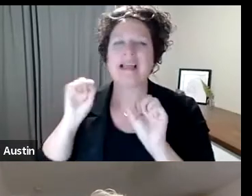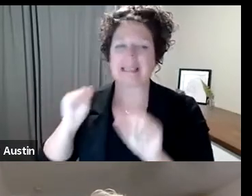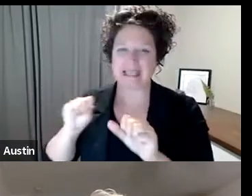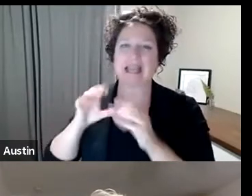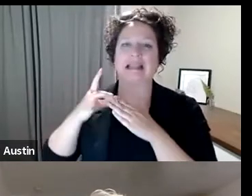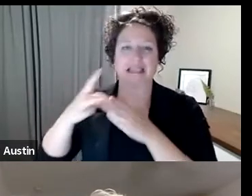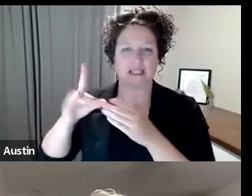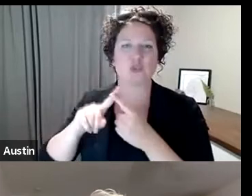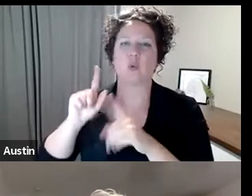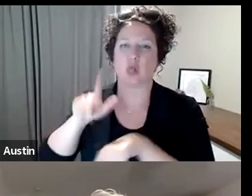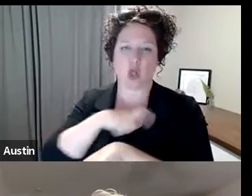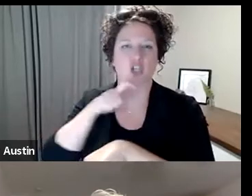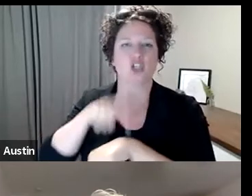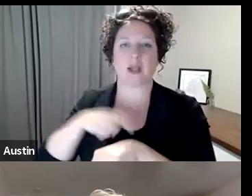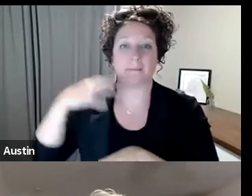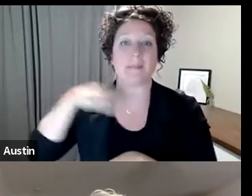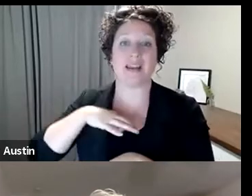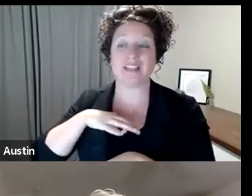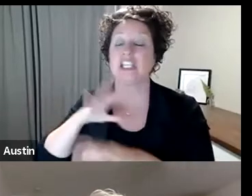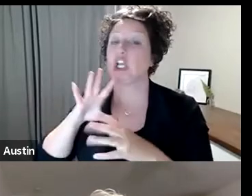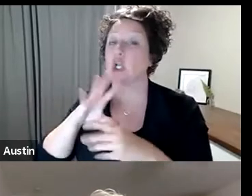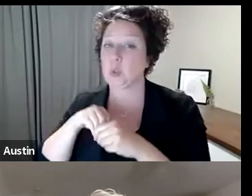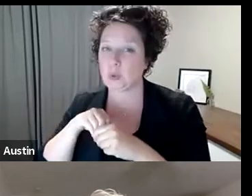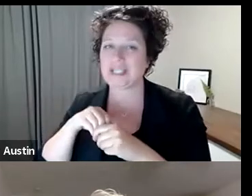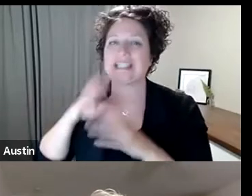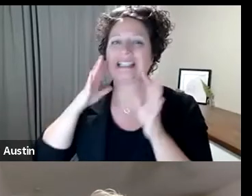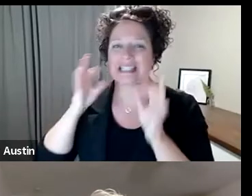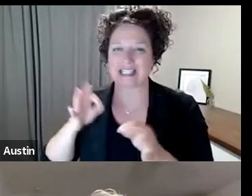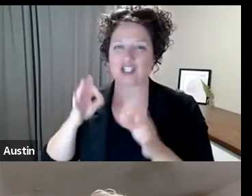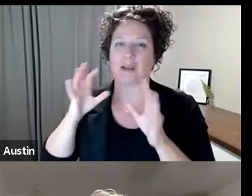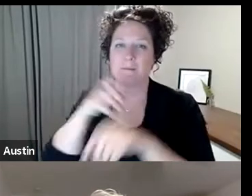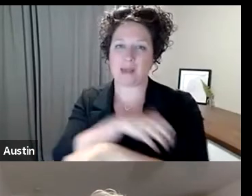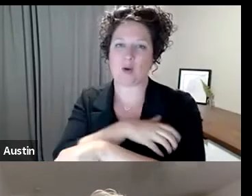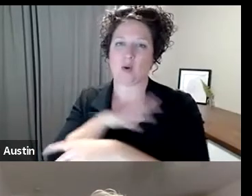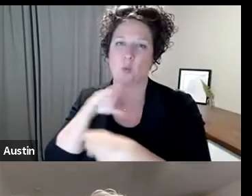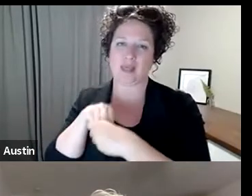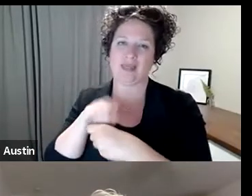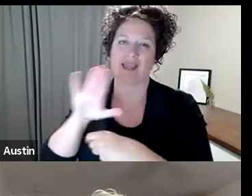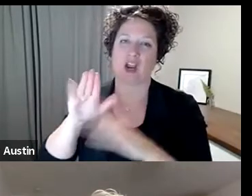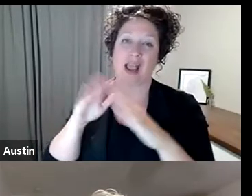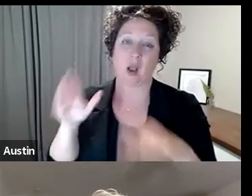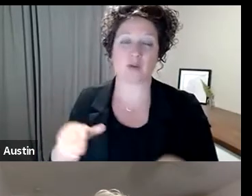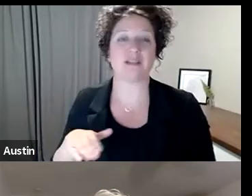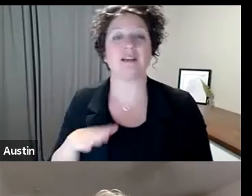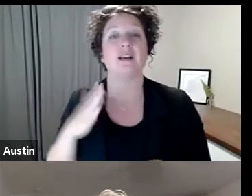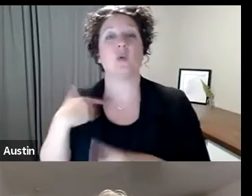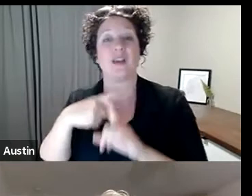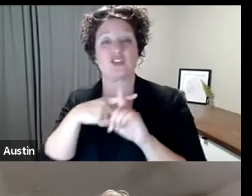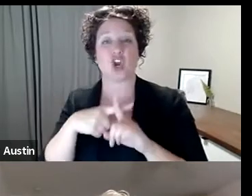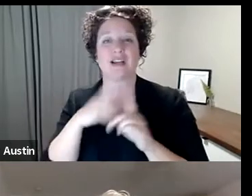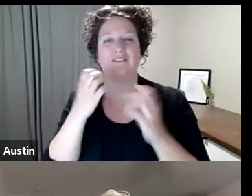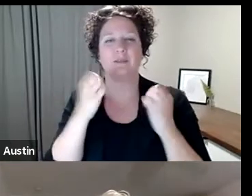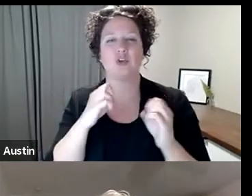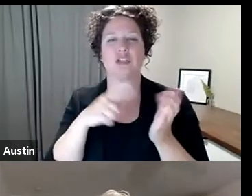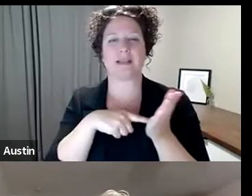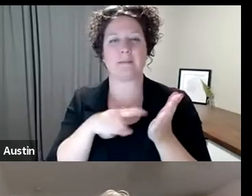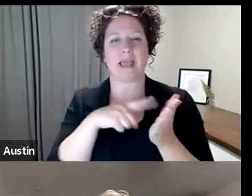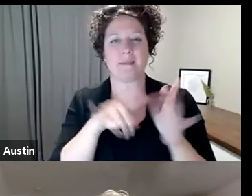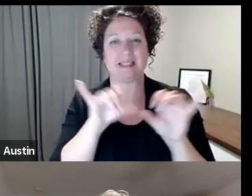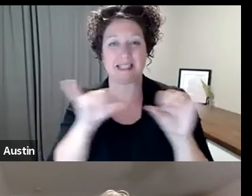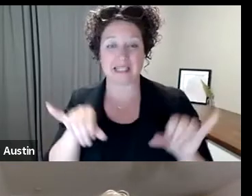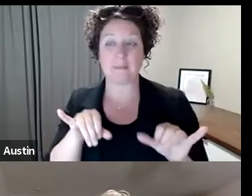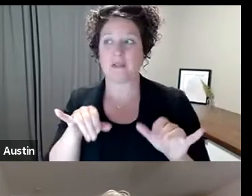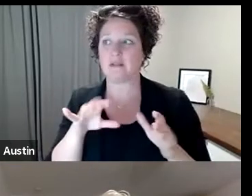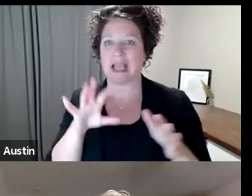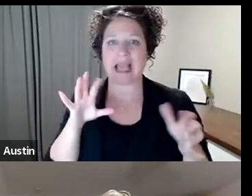long-term benefits, including decision-making power in their households. Through targeted emergency payment systems enabled by a